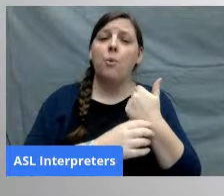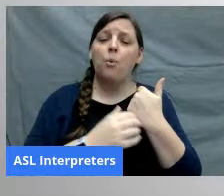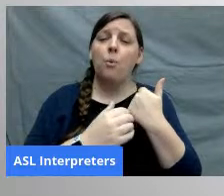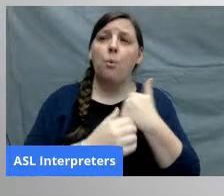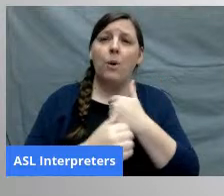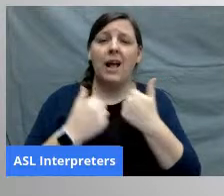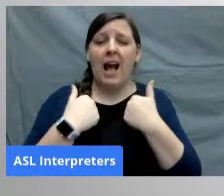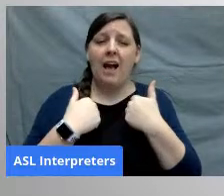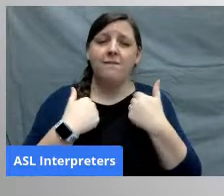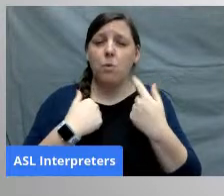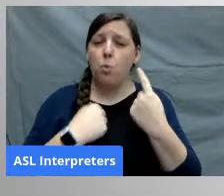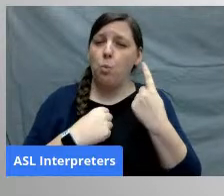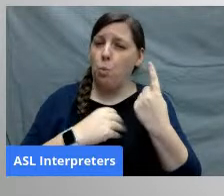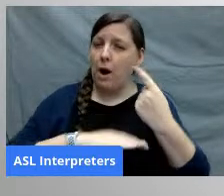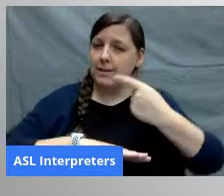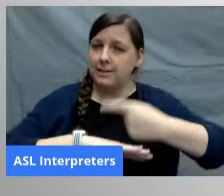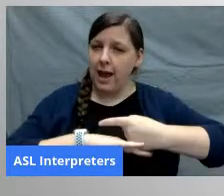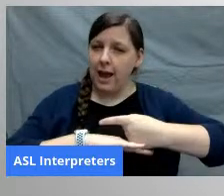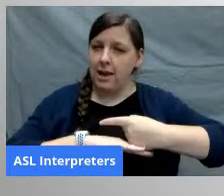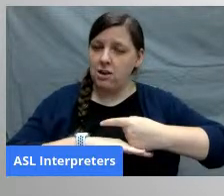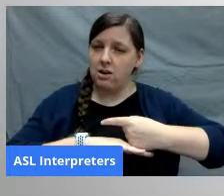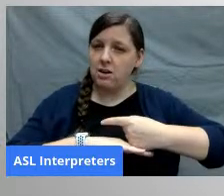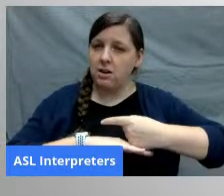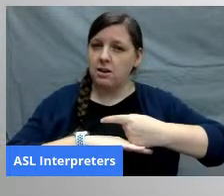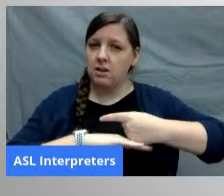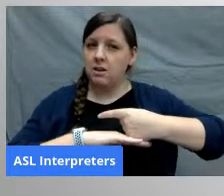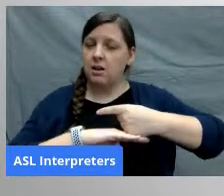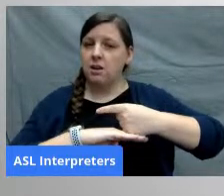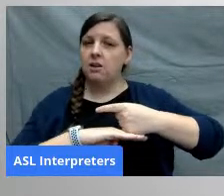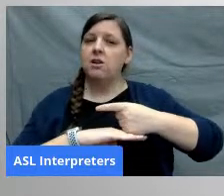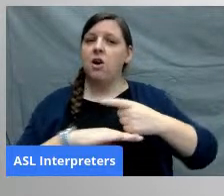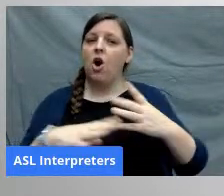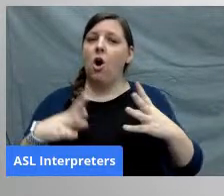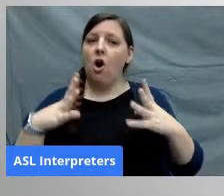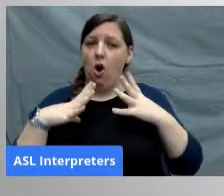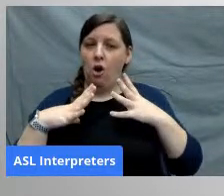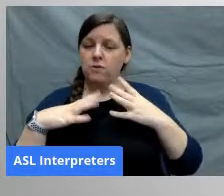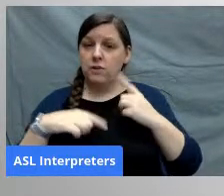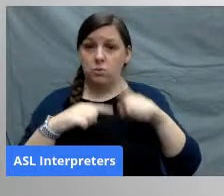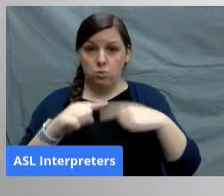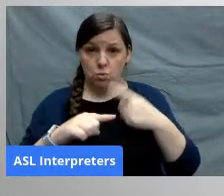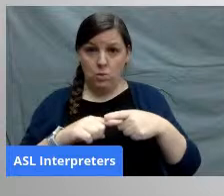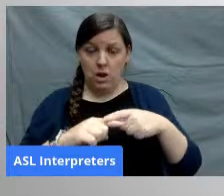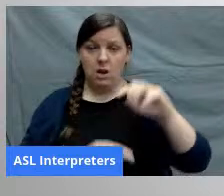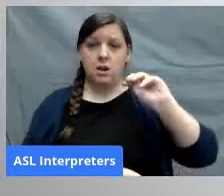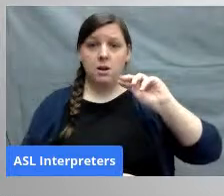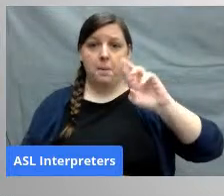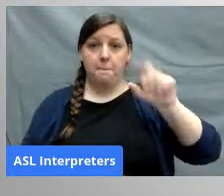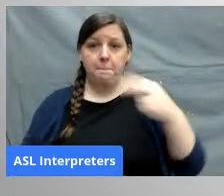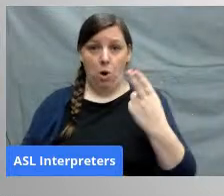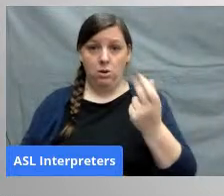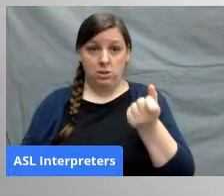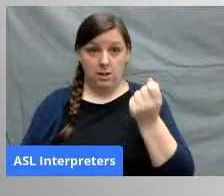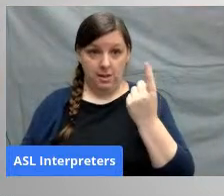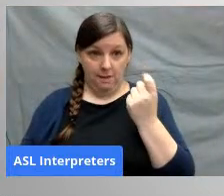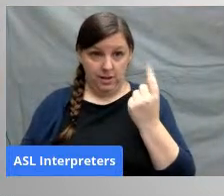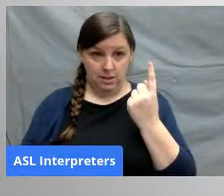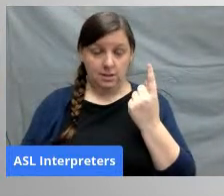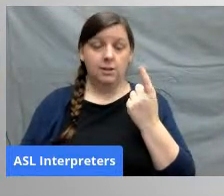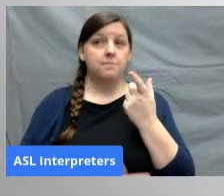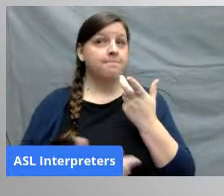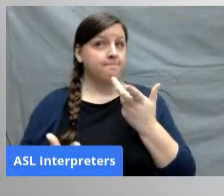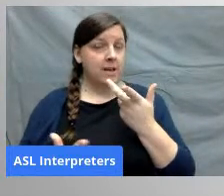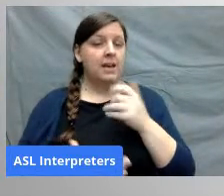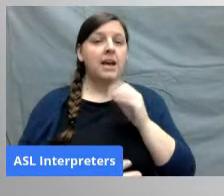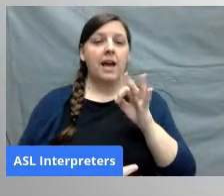day that's off, and that is that March 11th day. And if I'm correct, Mr.